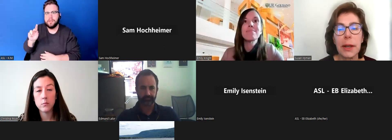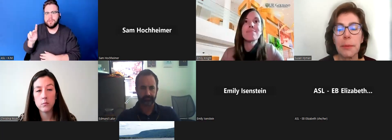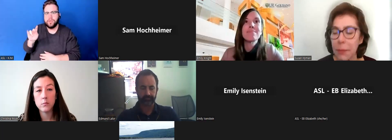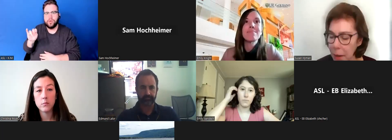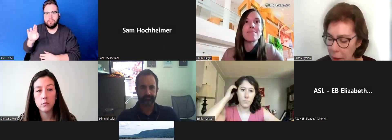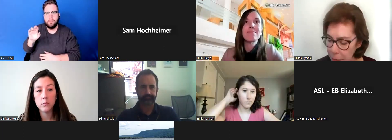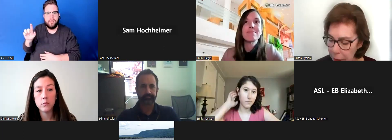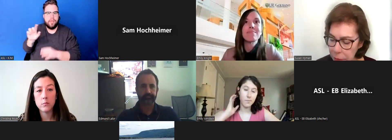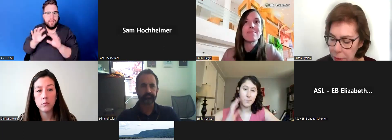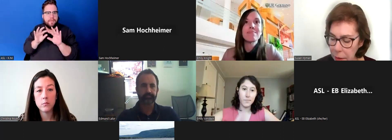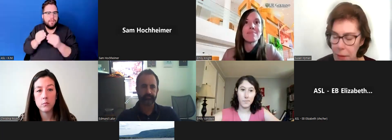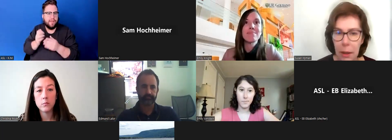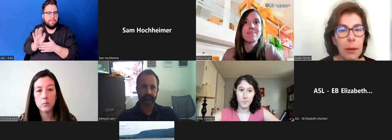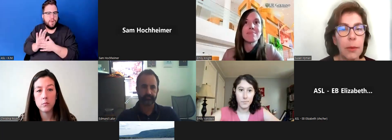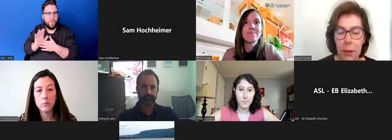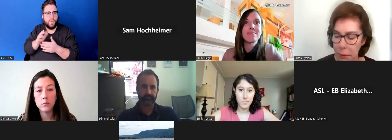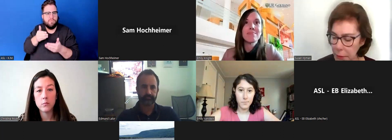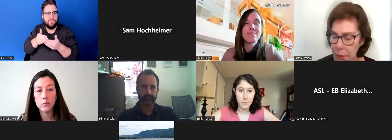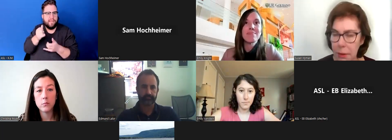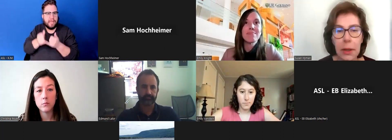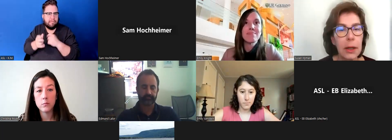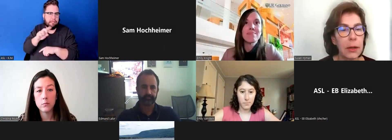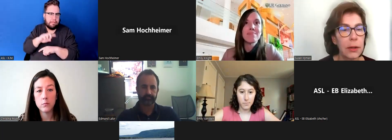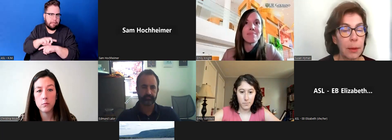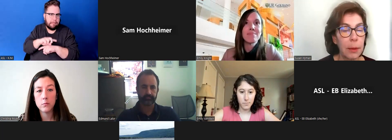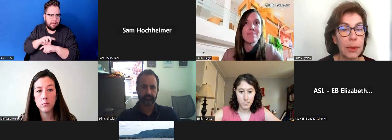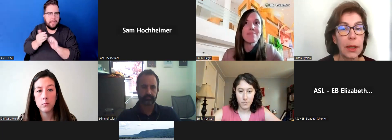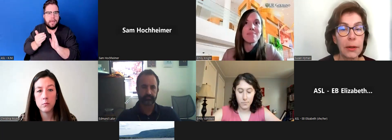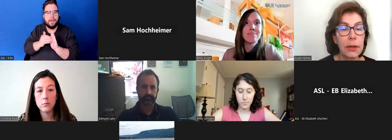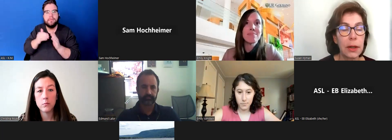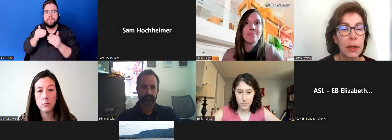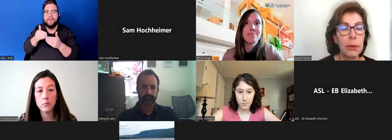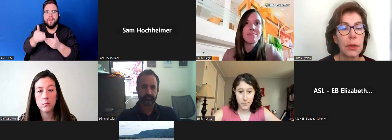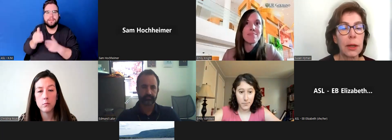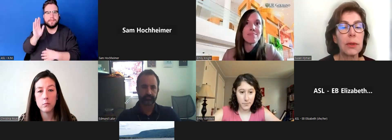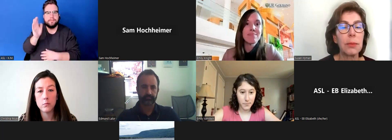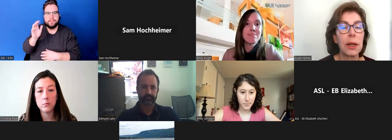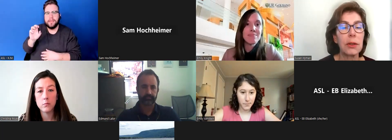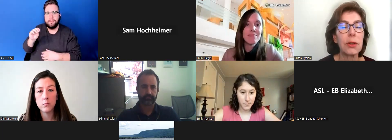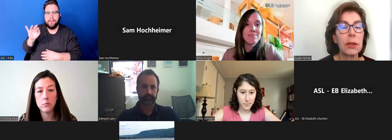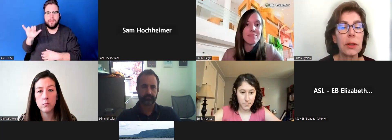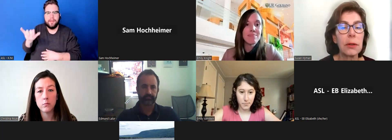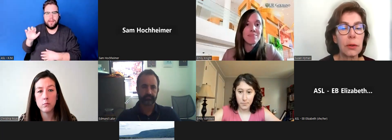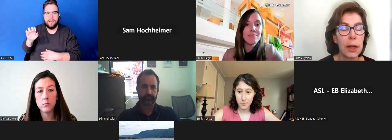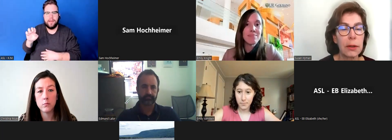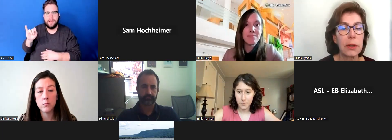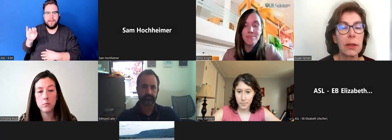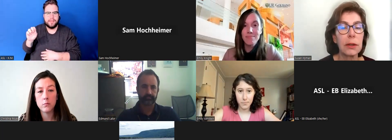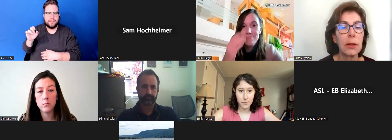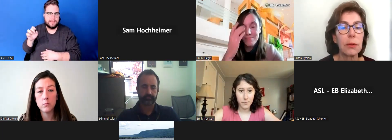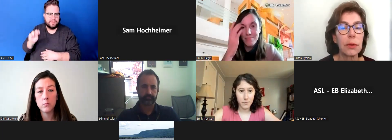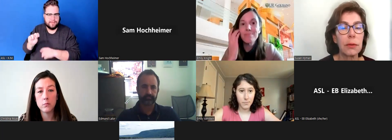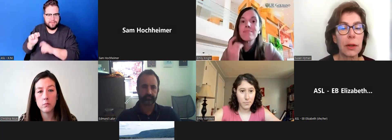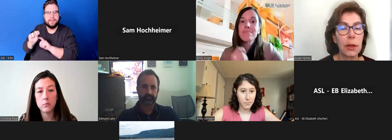the day. Next on our list is Emily Eisenstein, who's an MD PhD candidate here